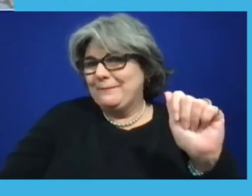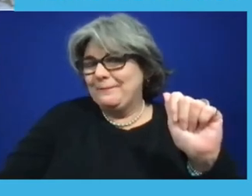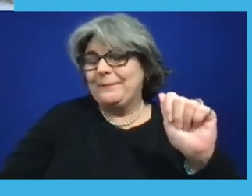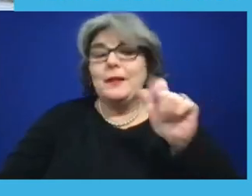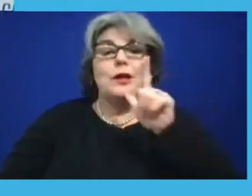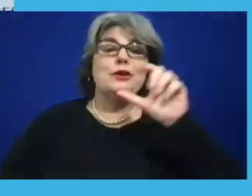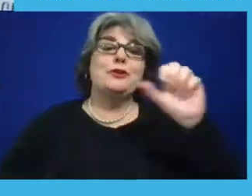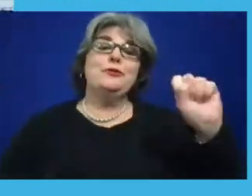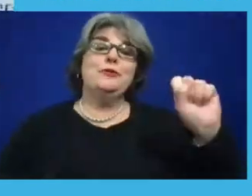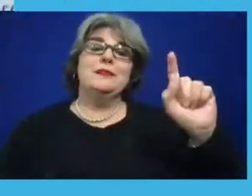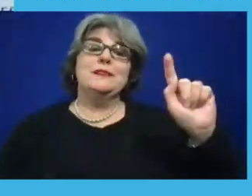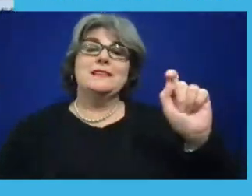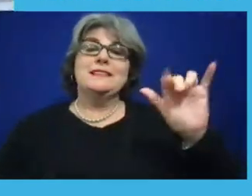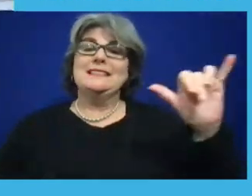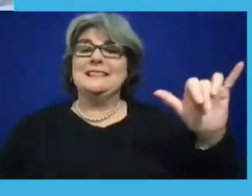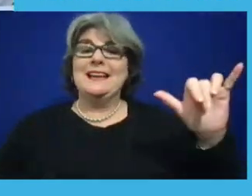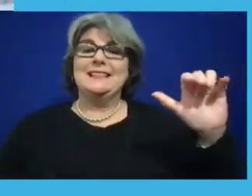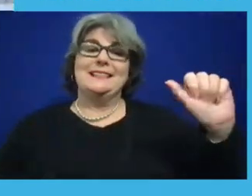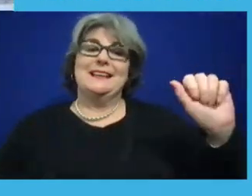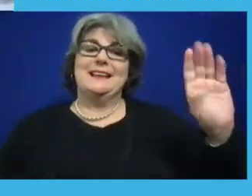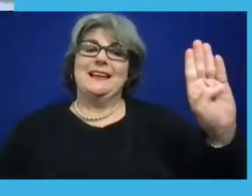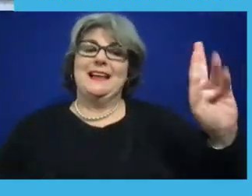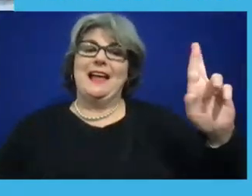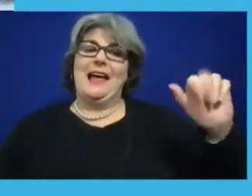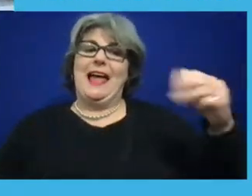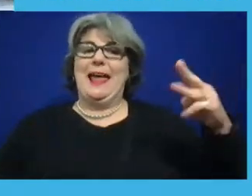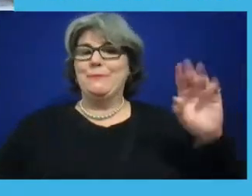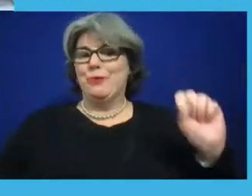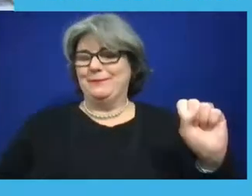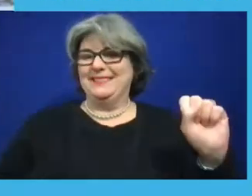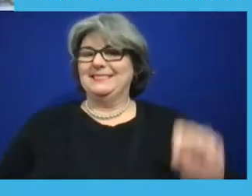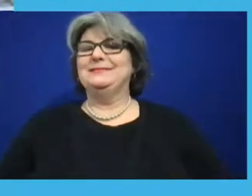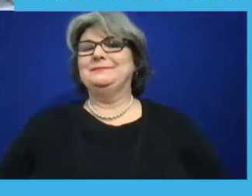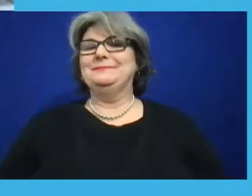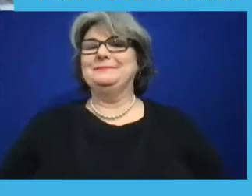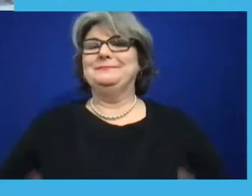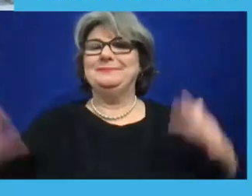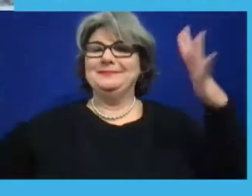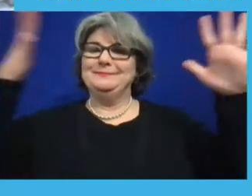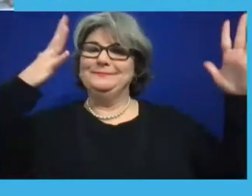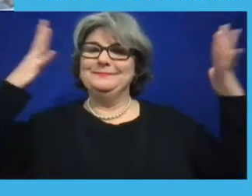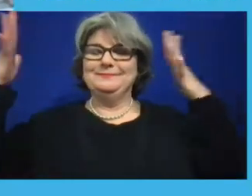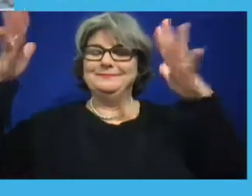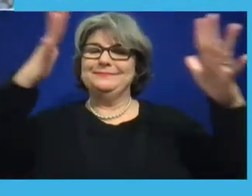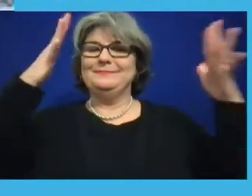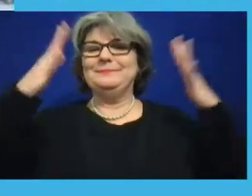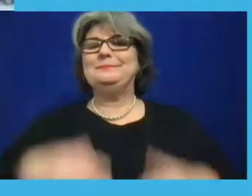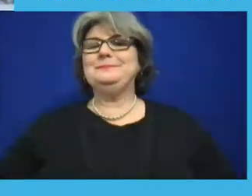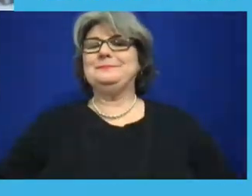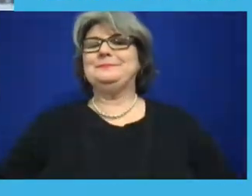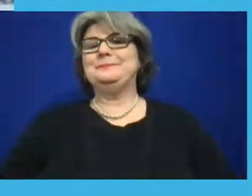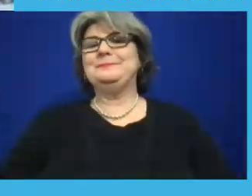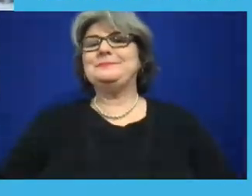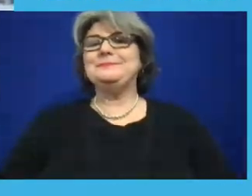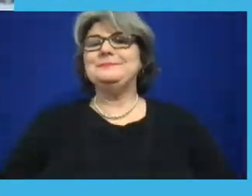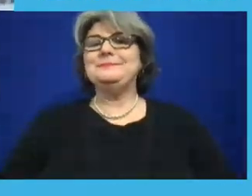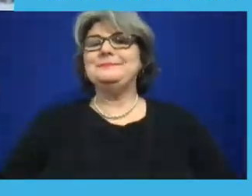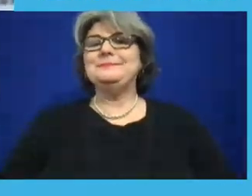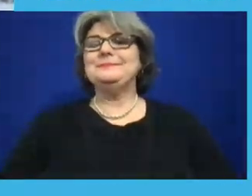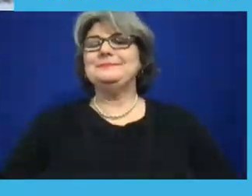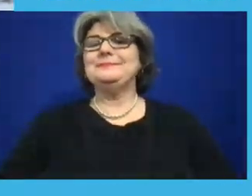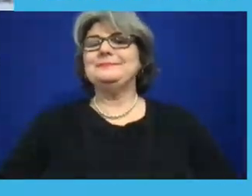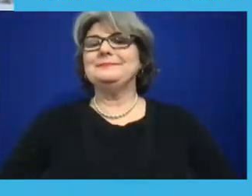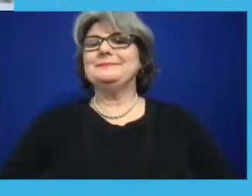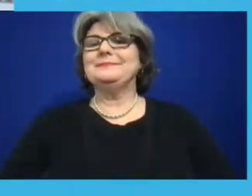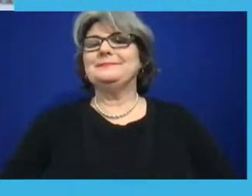the great state of Georgia, Stacey Abrams.